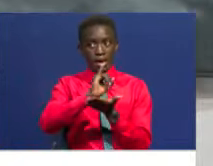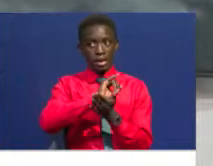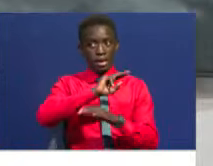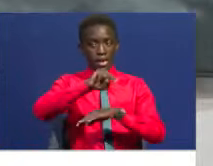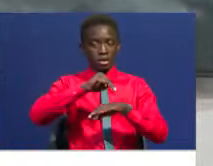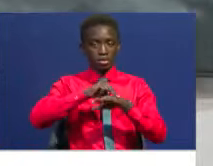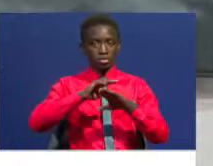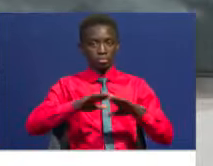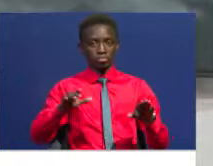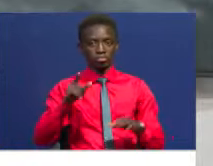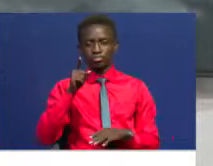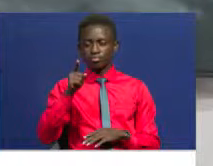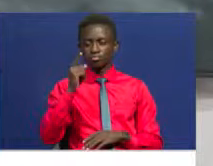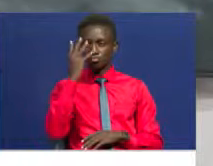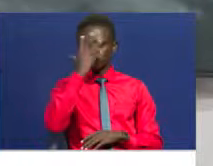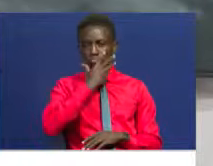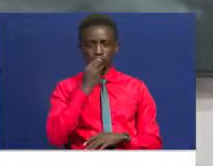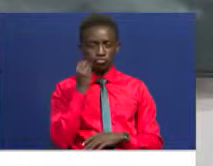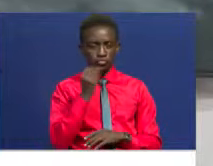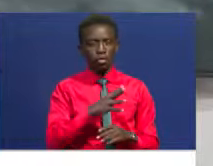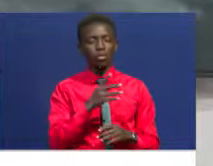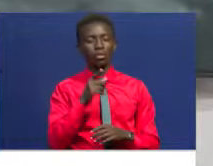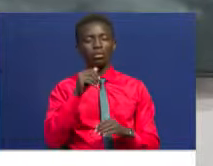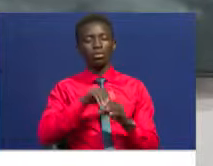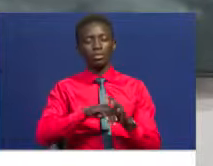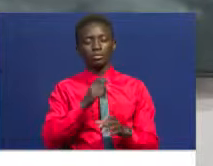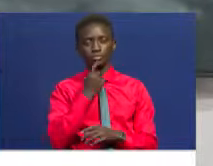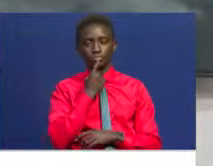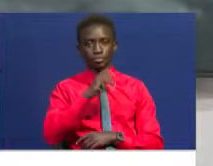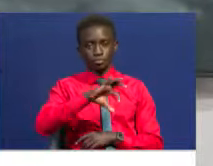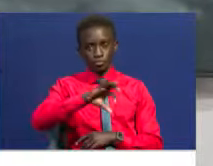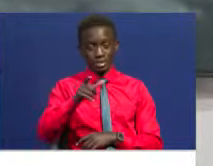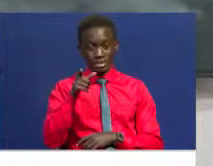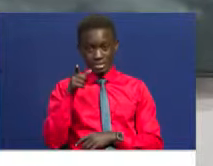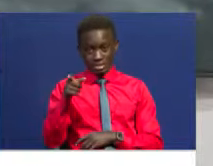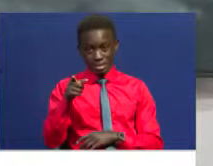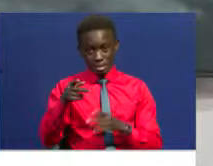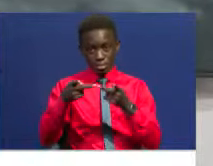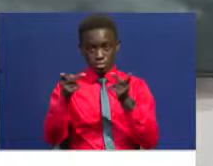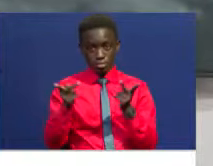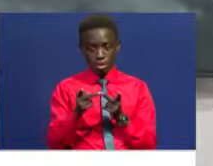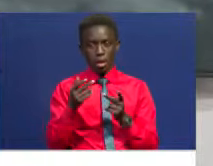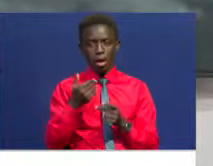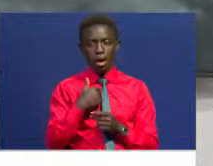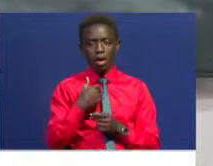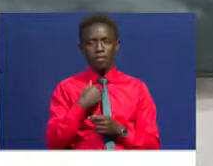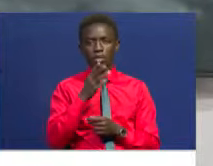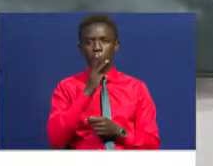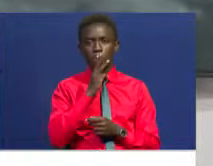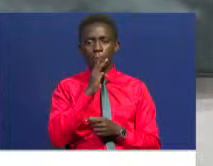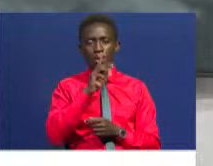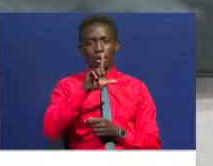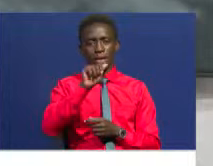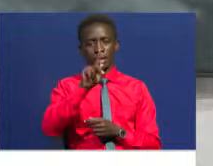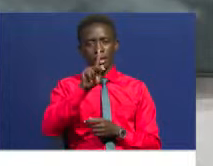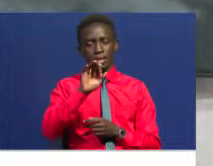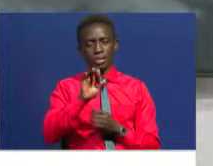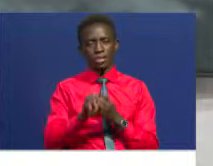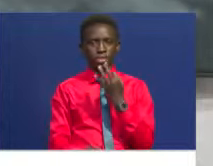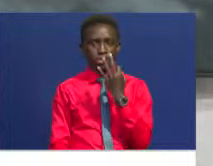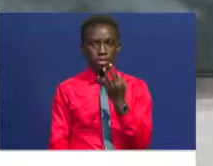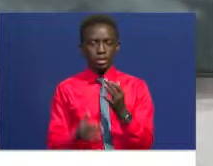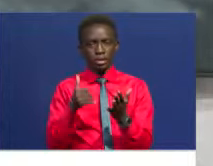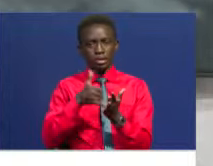County. The island, situated at Lake Turkana, is made up of three crater lakes, including the